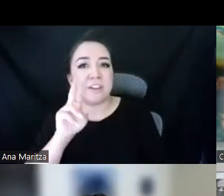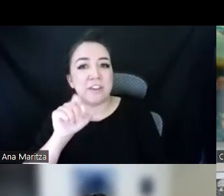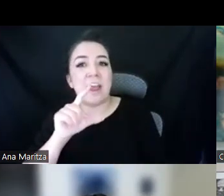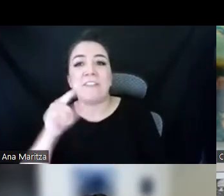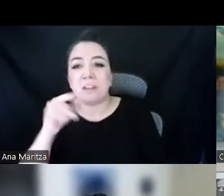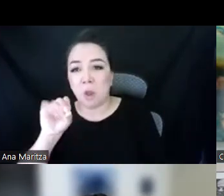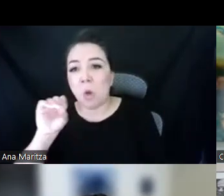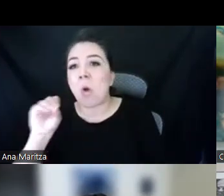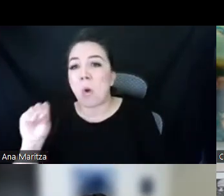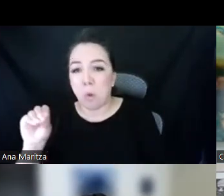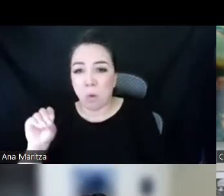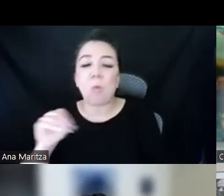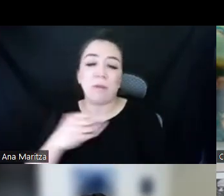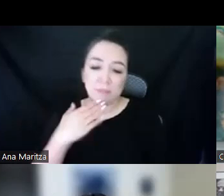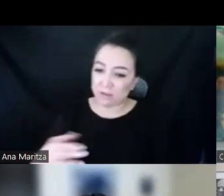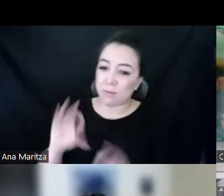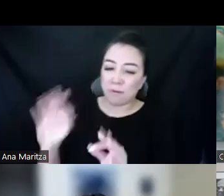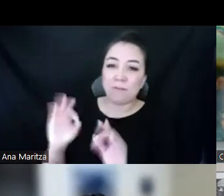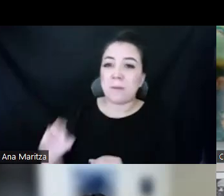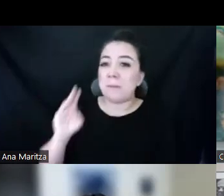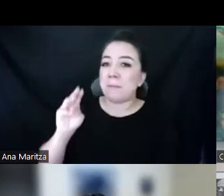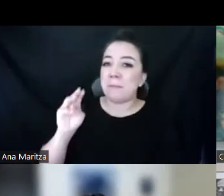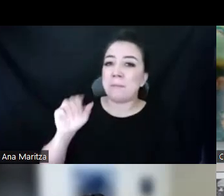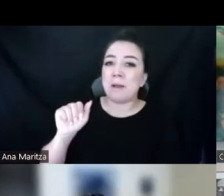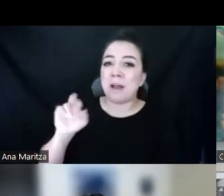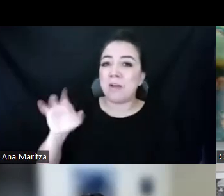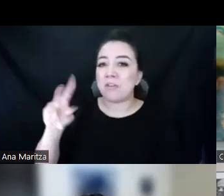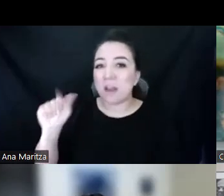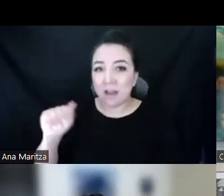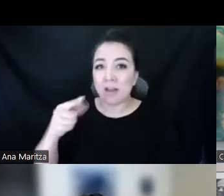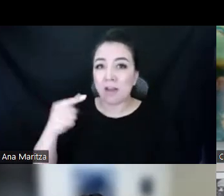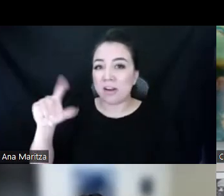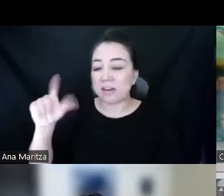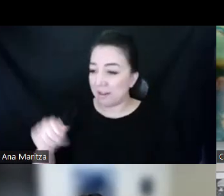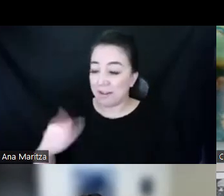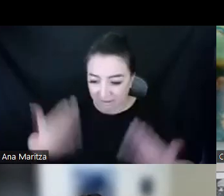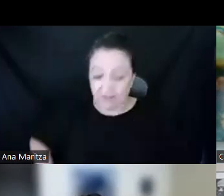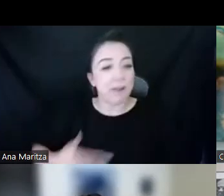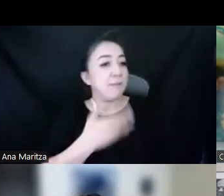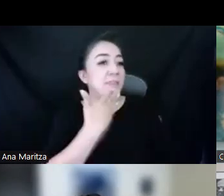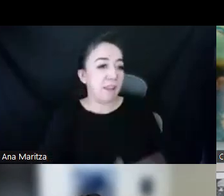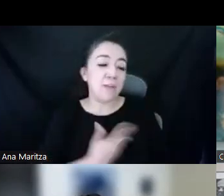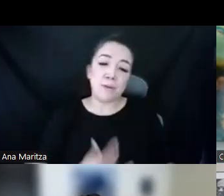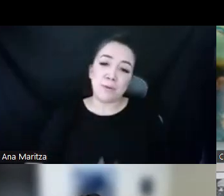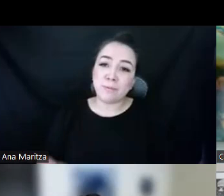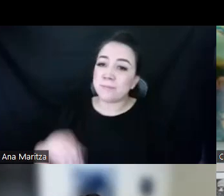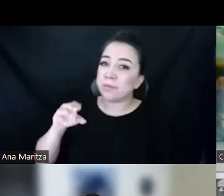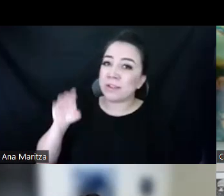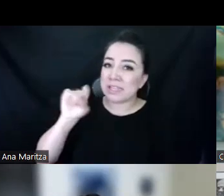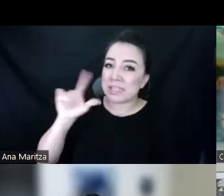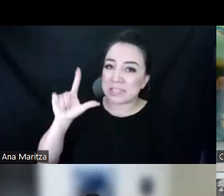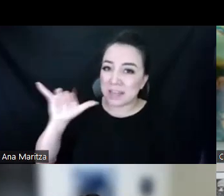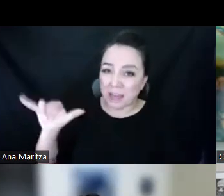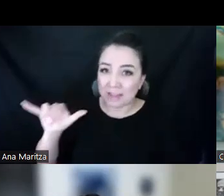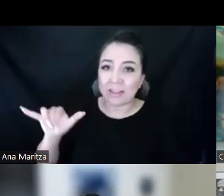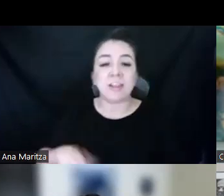Graffio, perfect, thank you. Myra Garcia. Here I am. Thank you. Good morning. Sally Bergman.